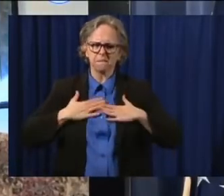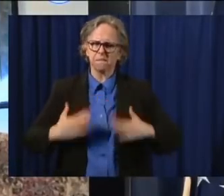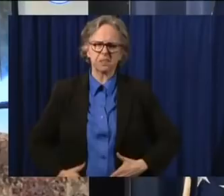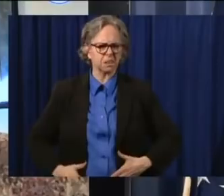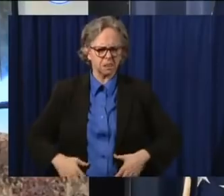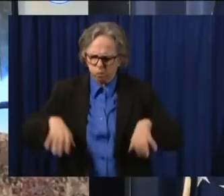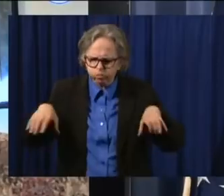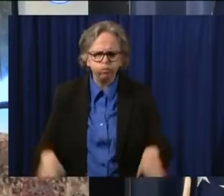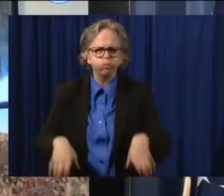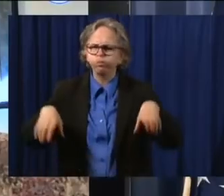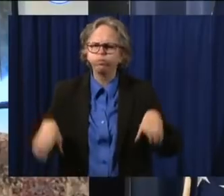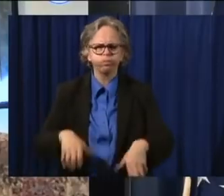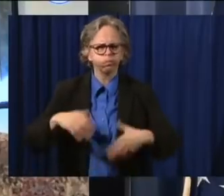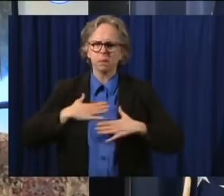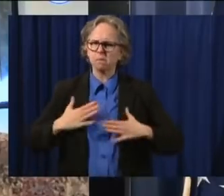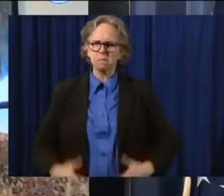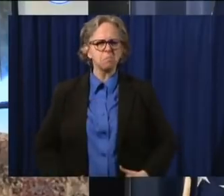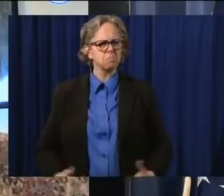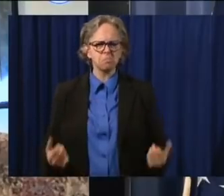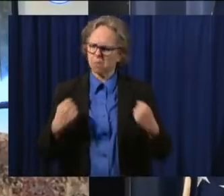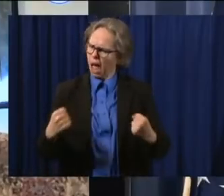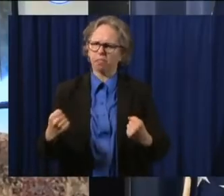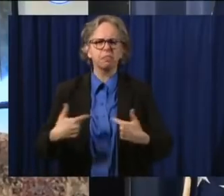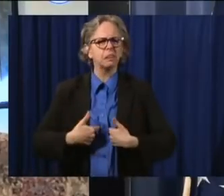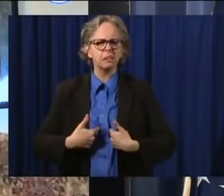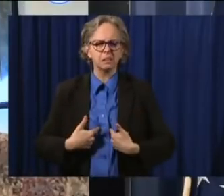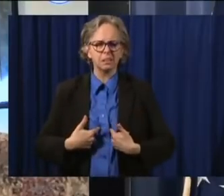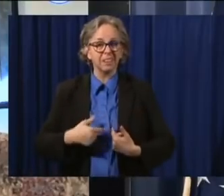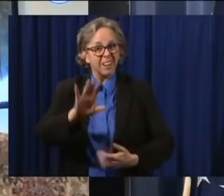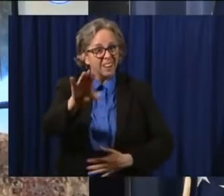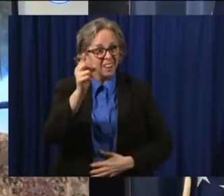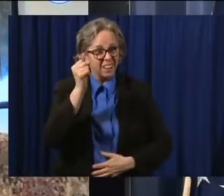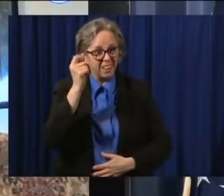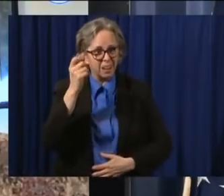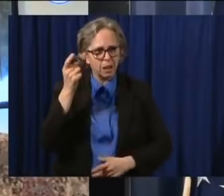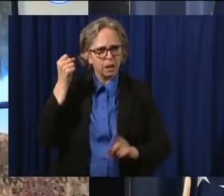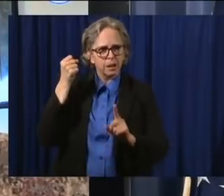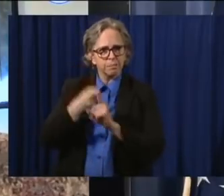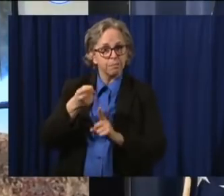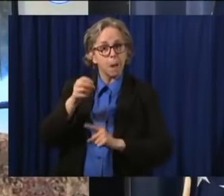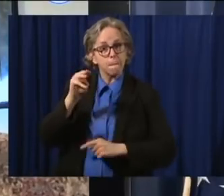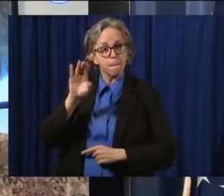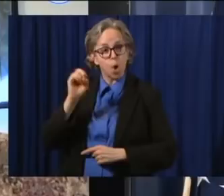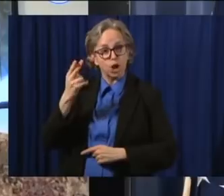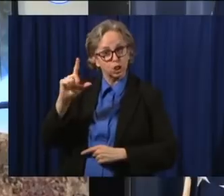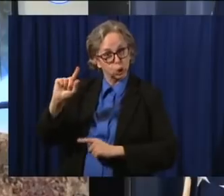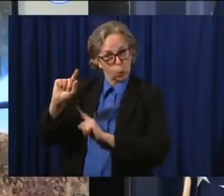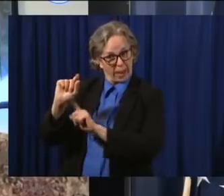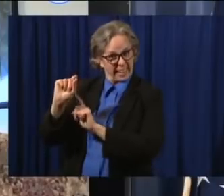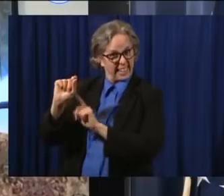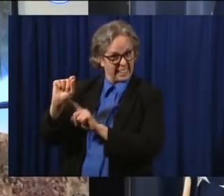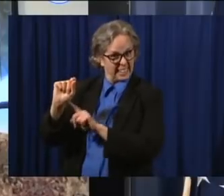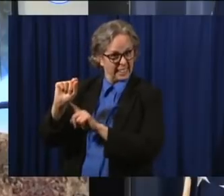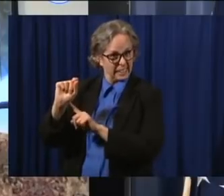done. And March 20th, about, I